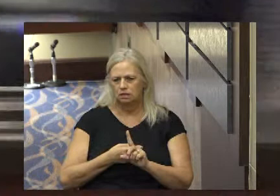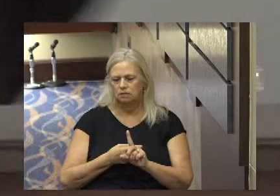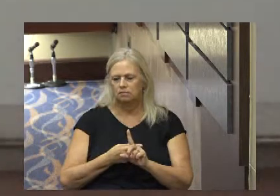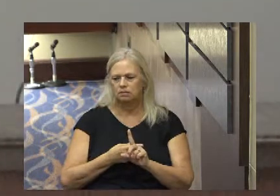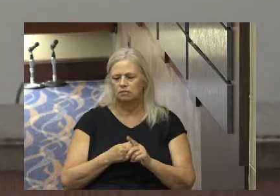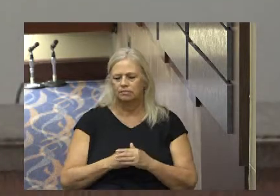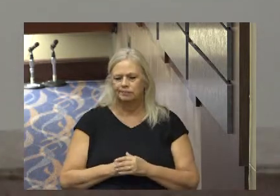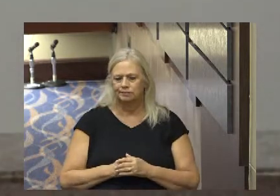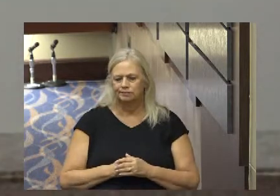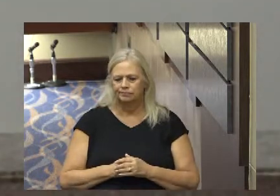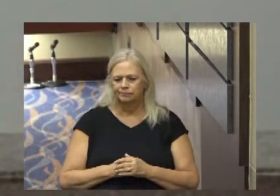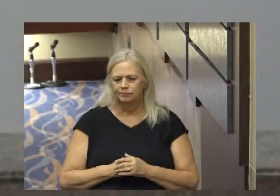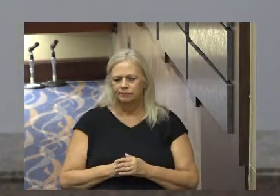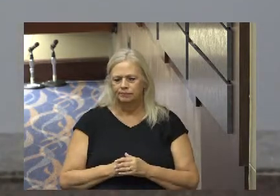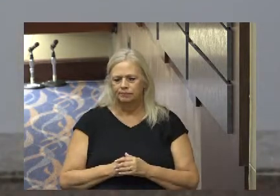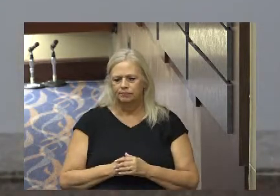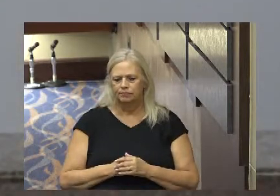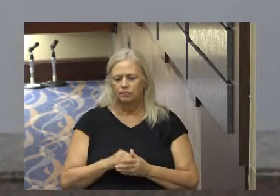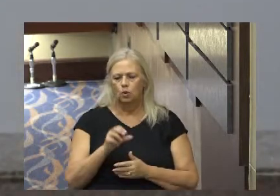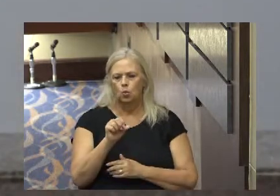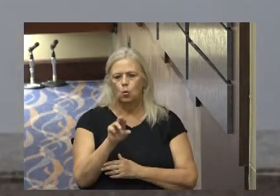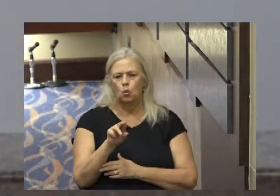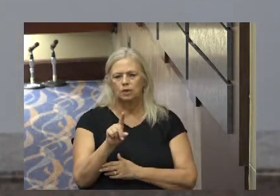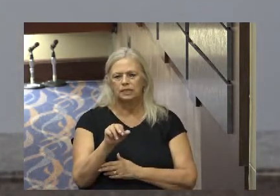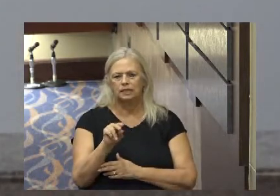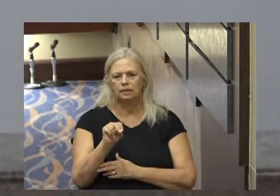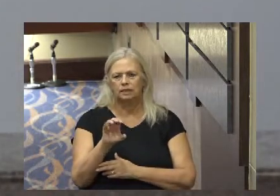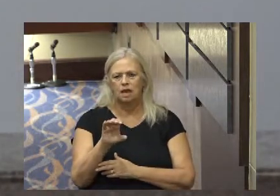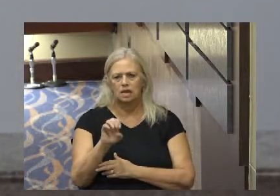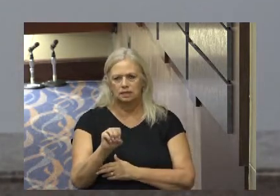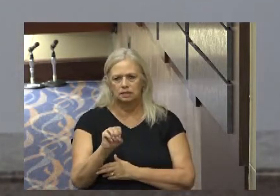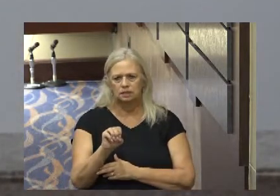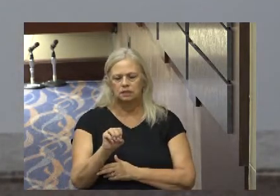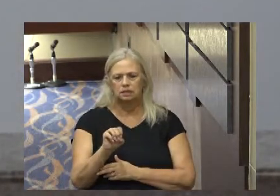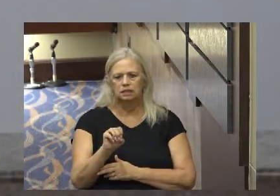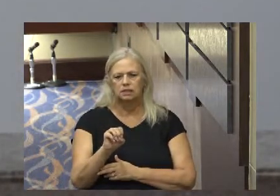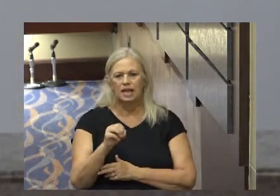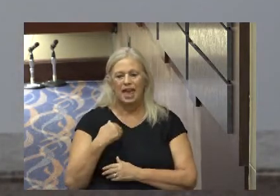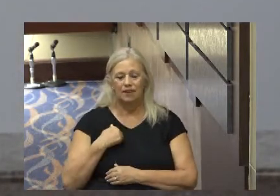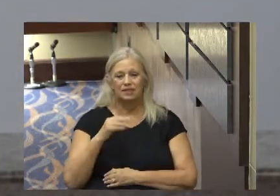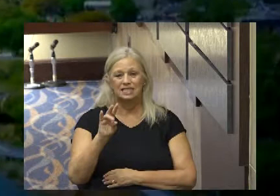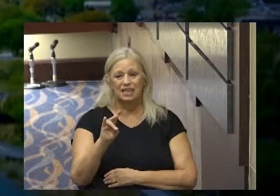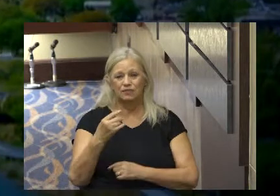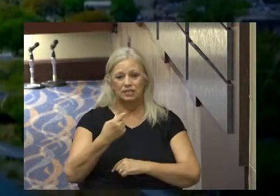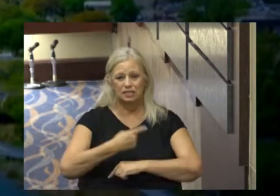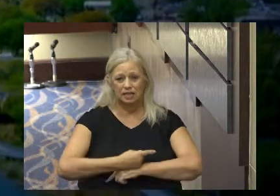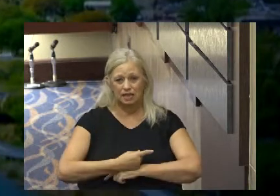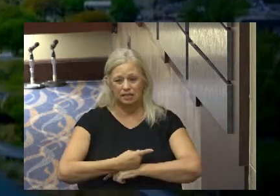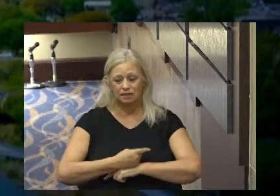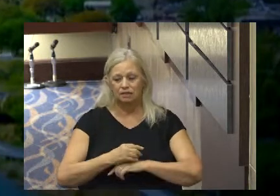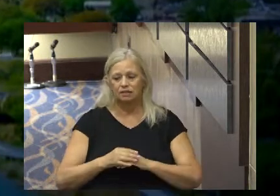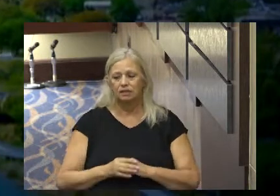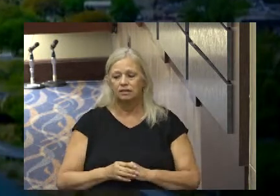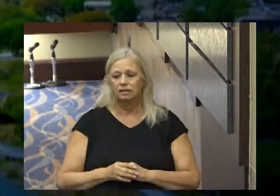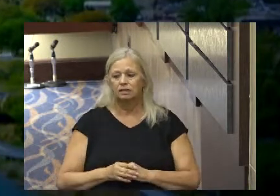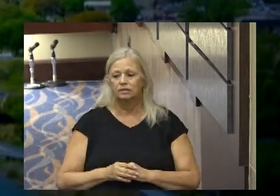Great. On ordinances, we have 7 today, 1 on first reading and the remainder on second